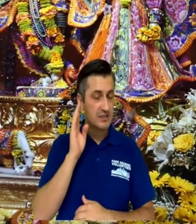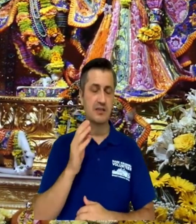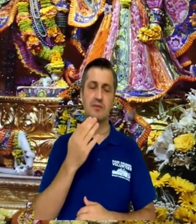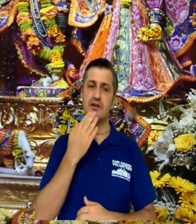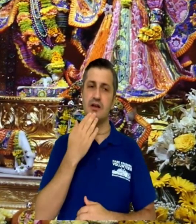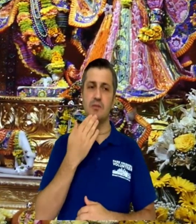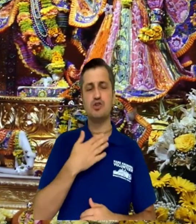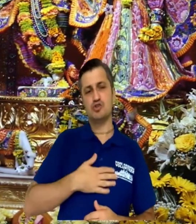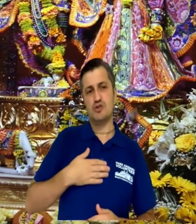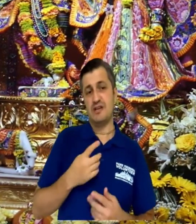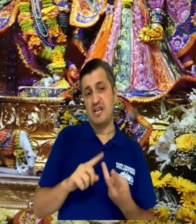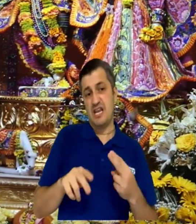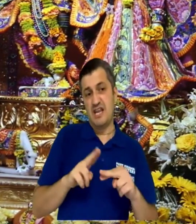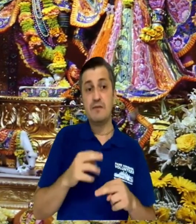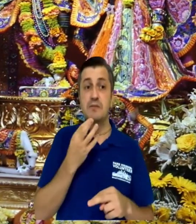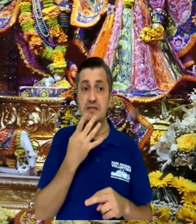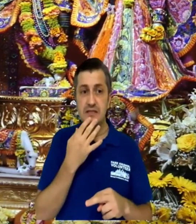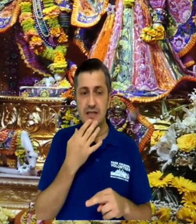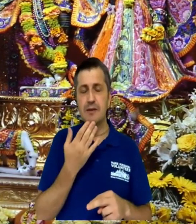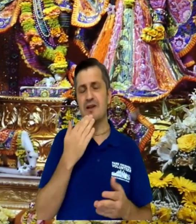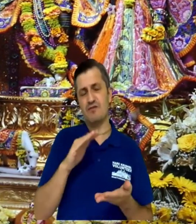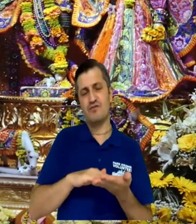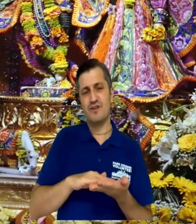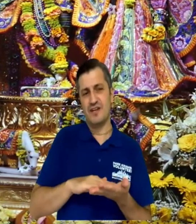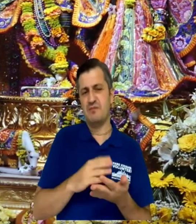me. Hare Krishna.